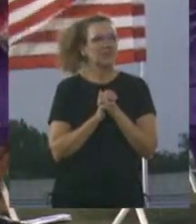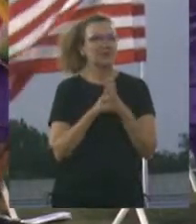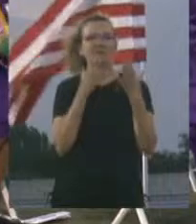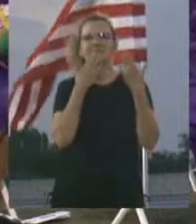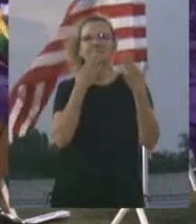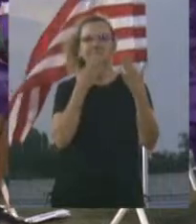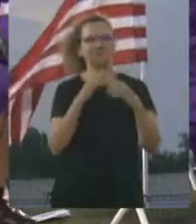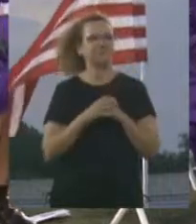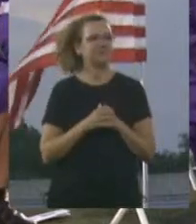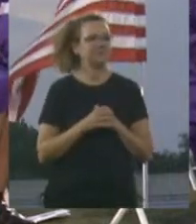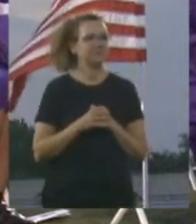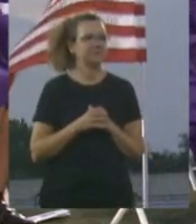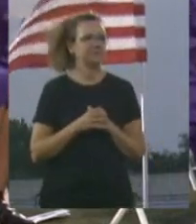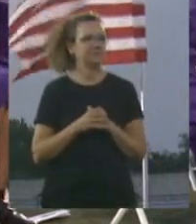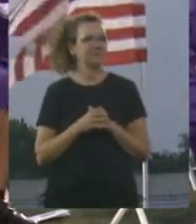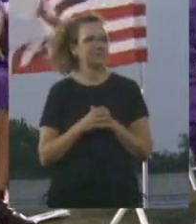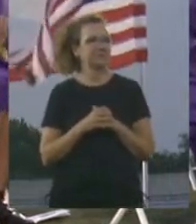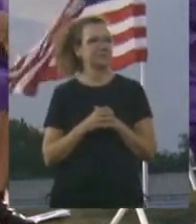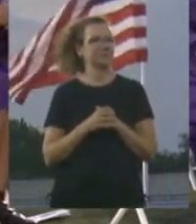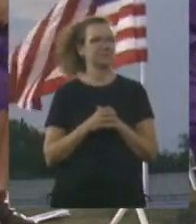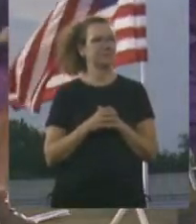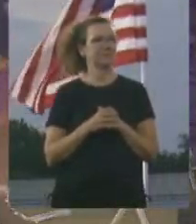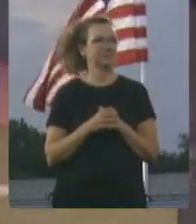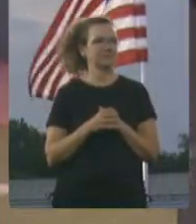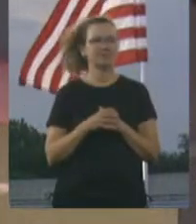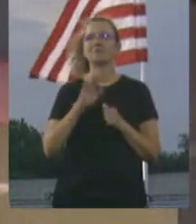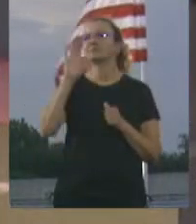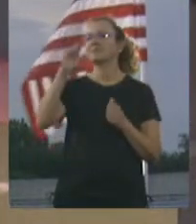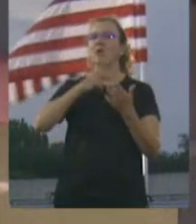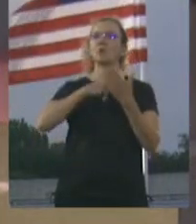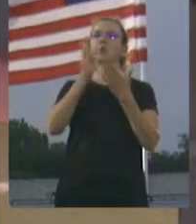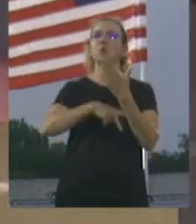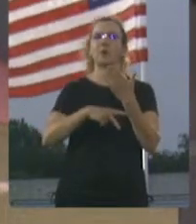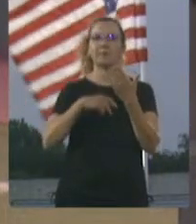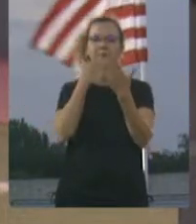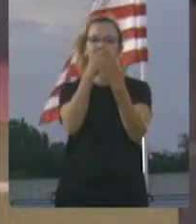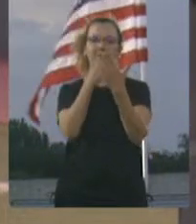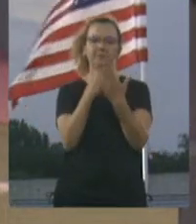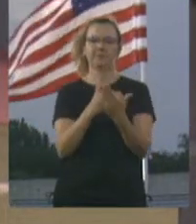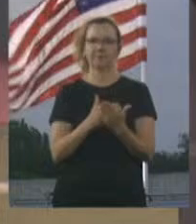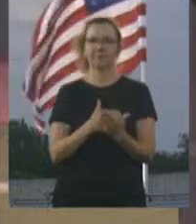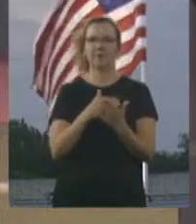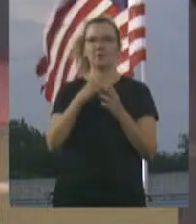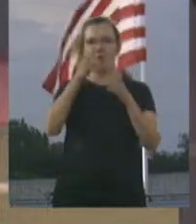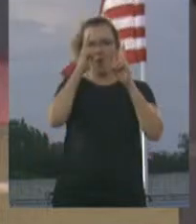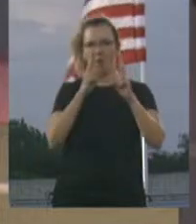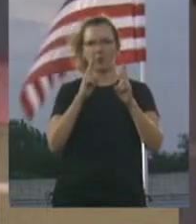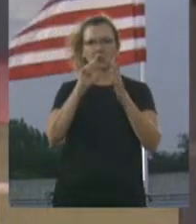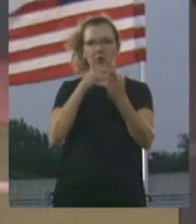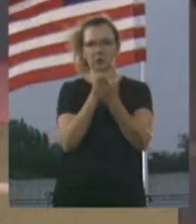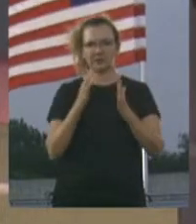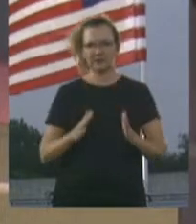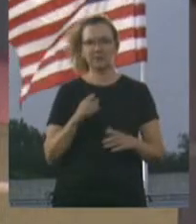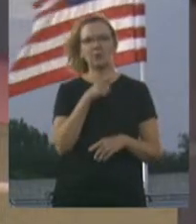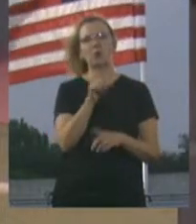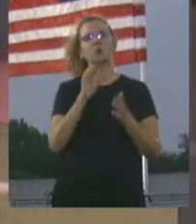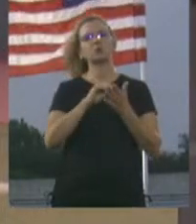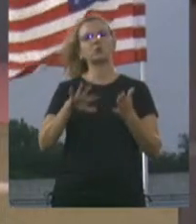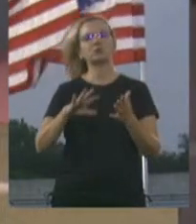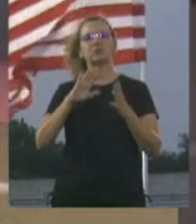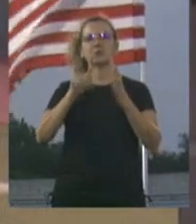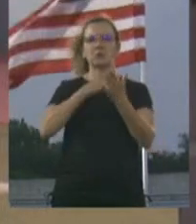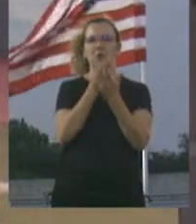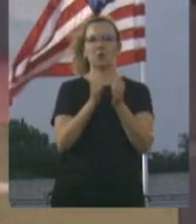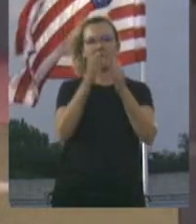Thank you. I now will call your attention to the list of honor graduates in the program. These are students graduating with the